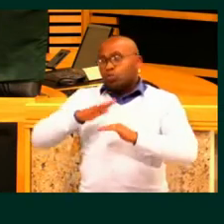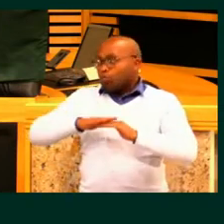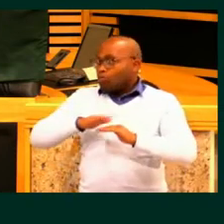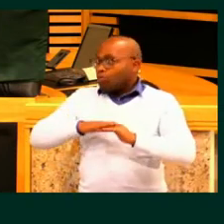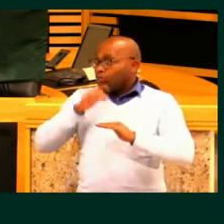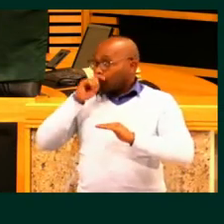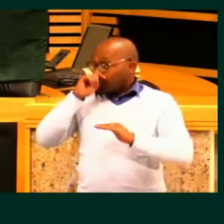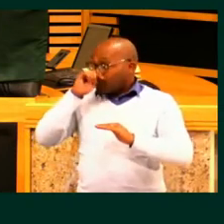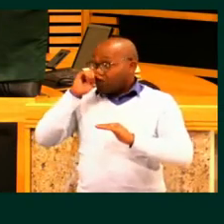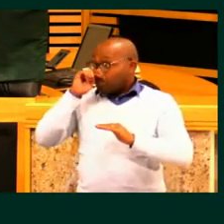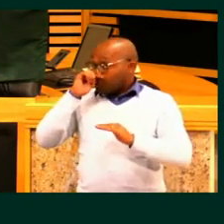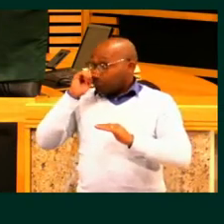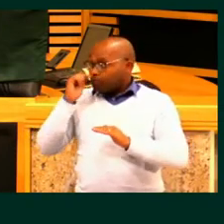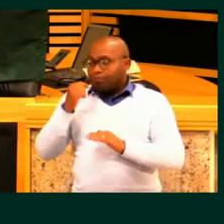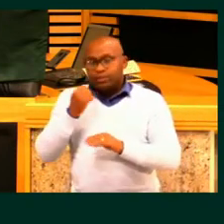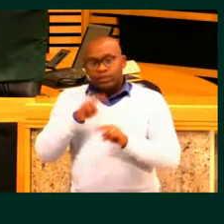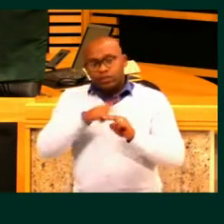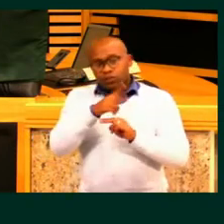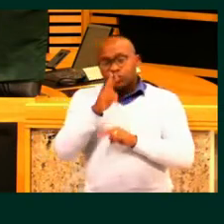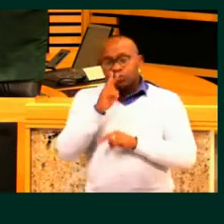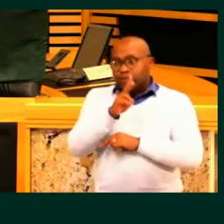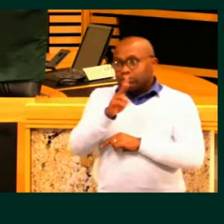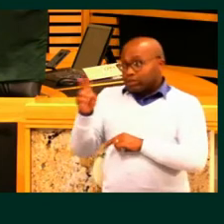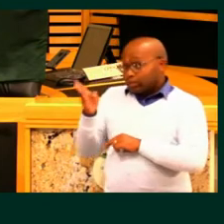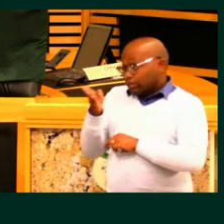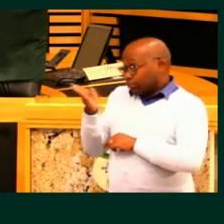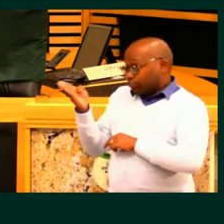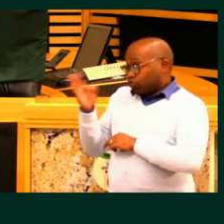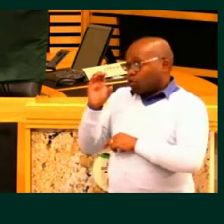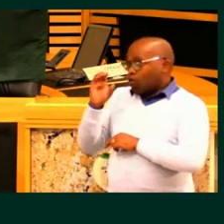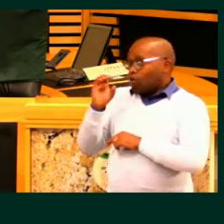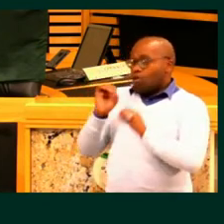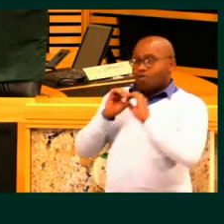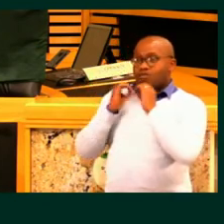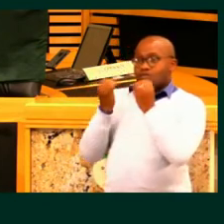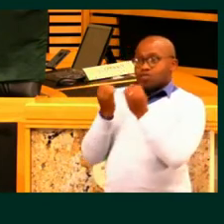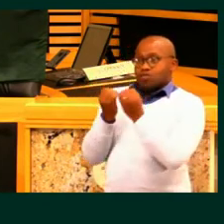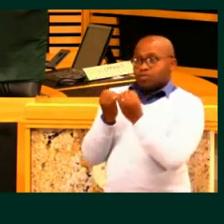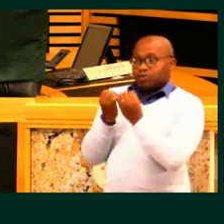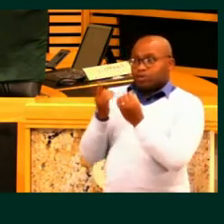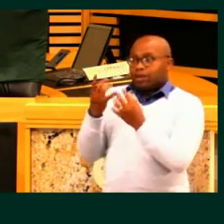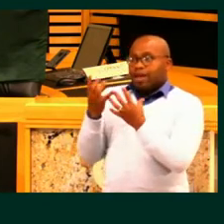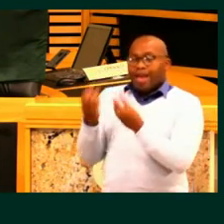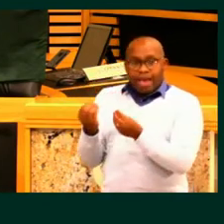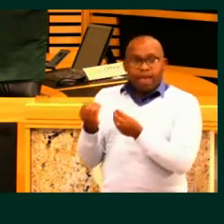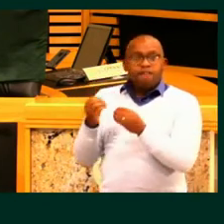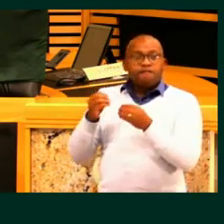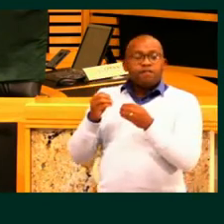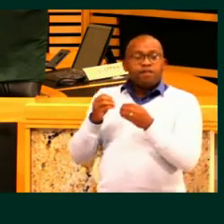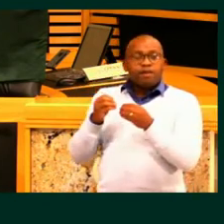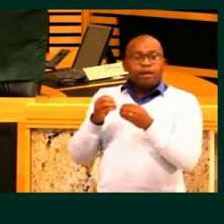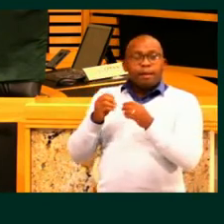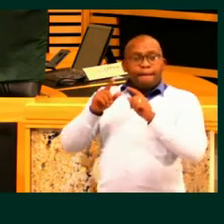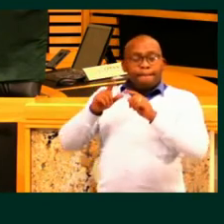this only organization called ANC MERS of parament with